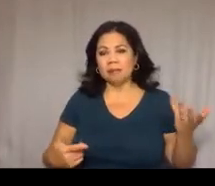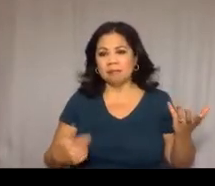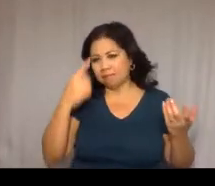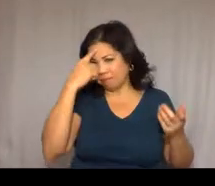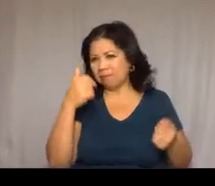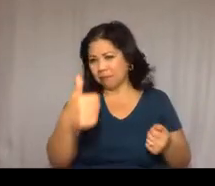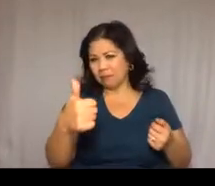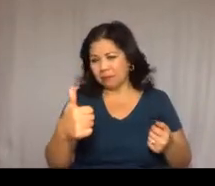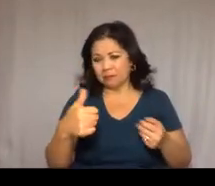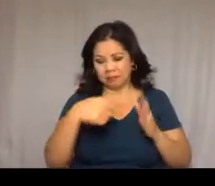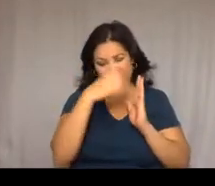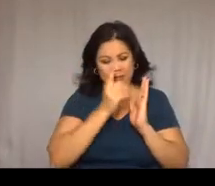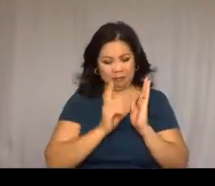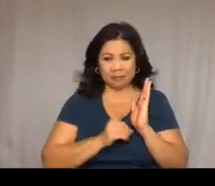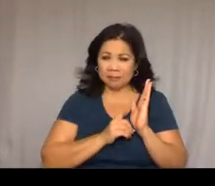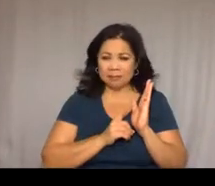ahead and decorate your